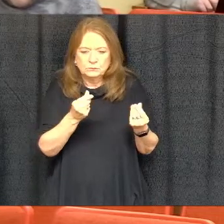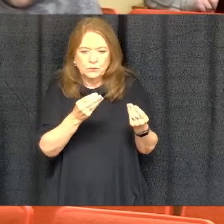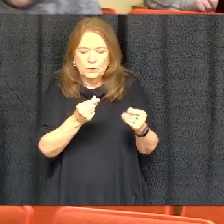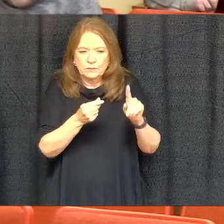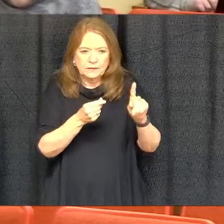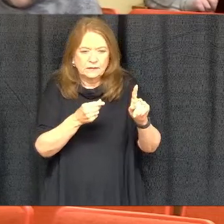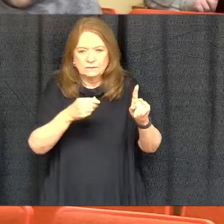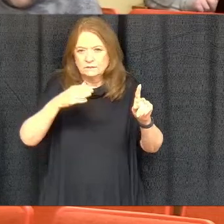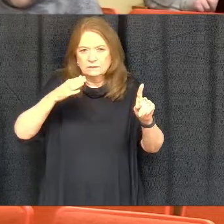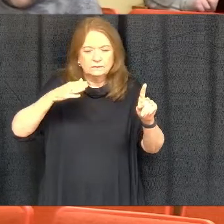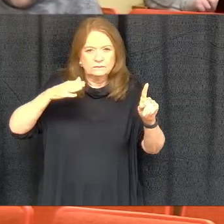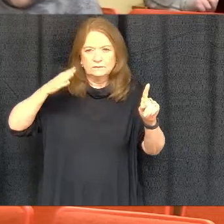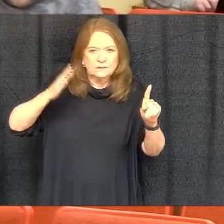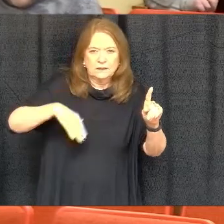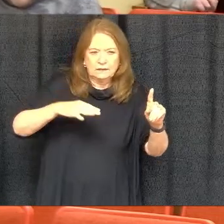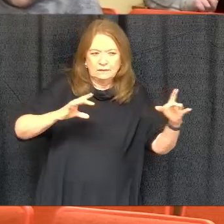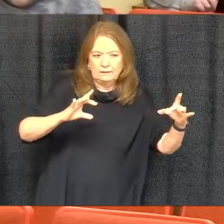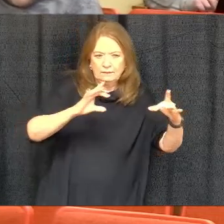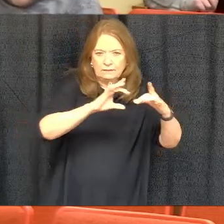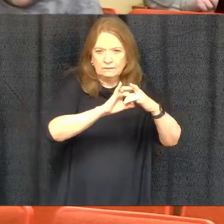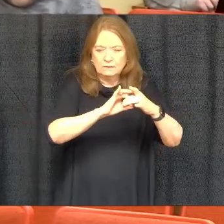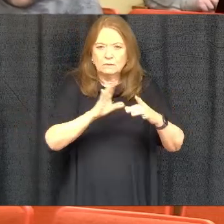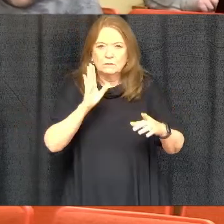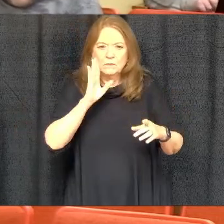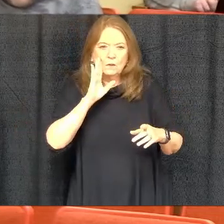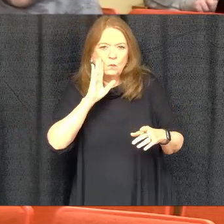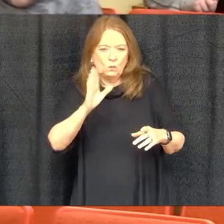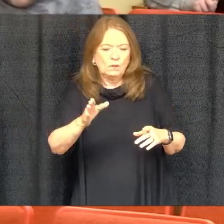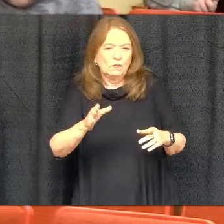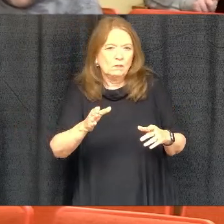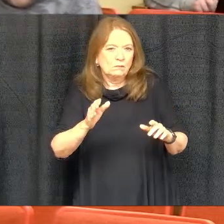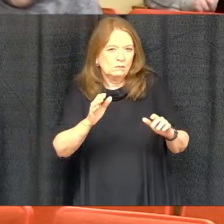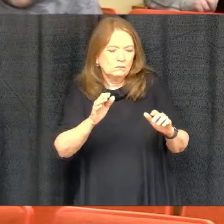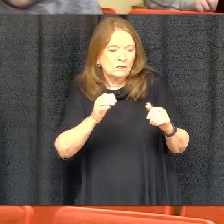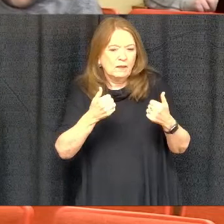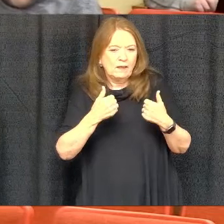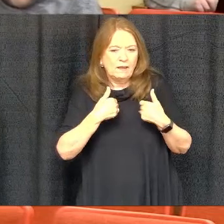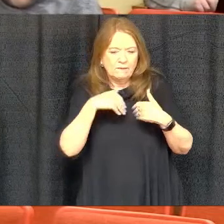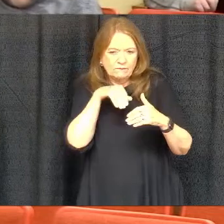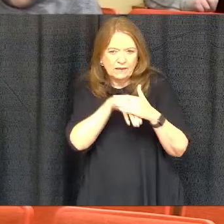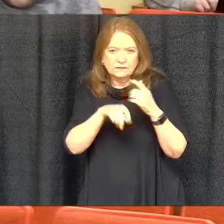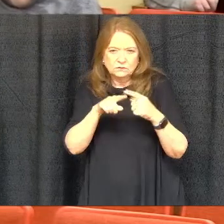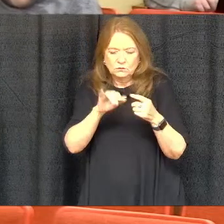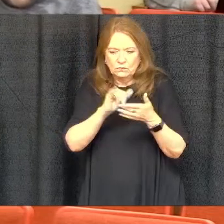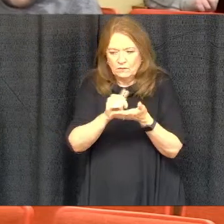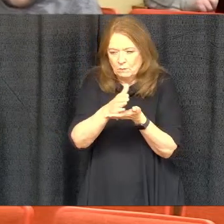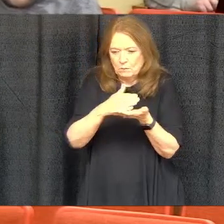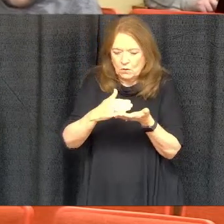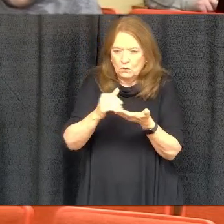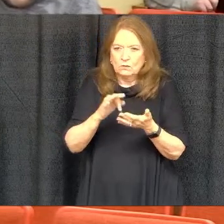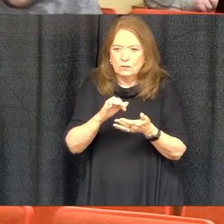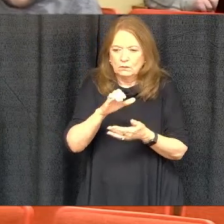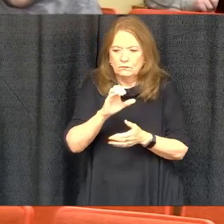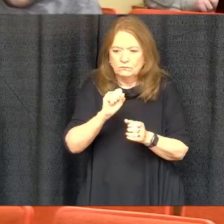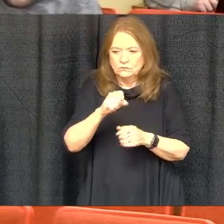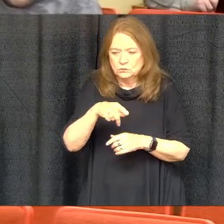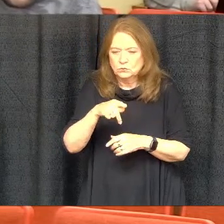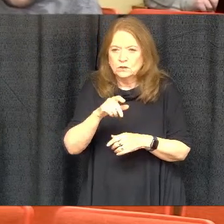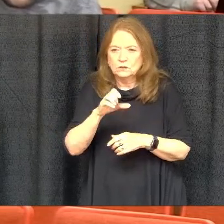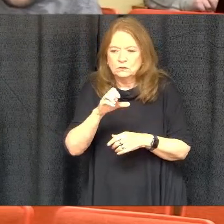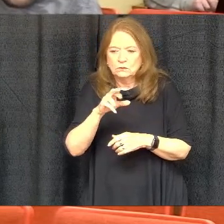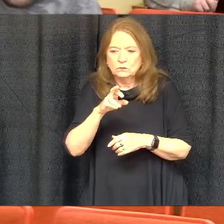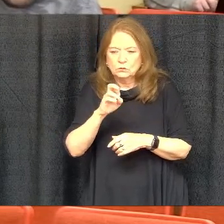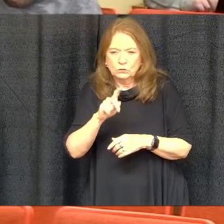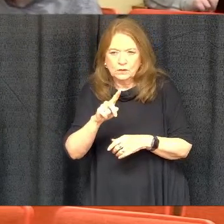specifically using that at this moment, Right. but that does have access into that portion of the Spring Creek Parkway, should they be able to tap into it in the future if the